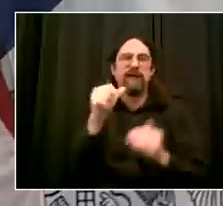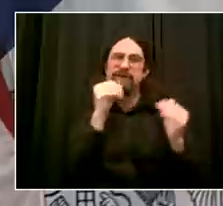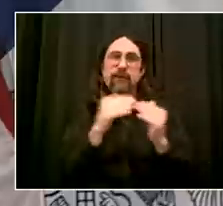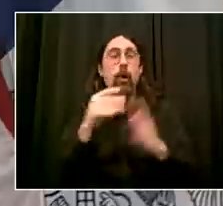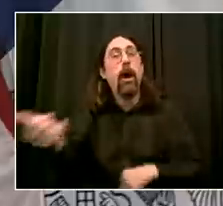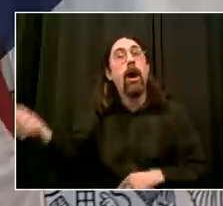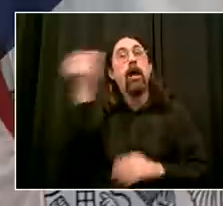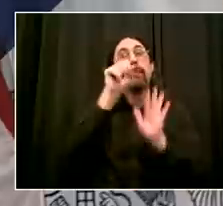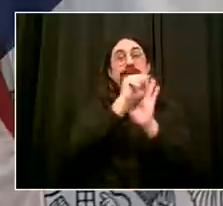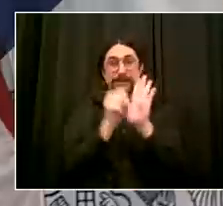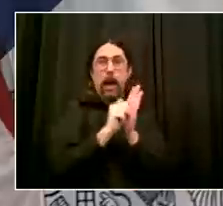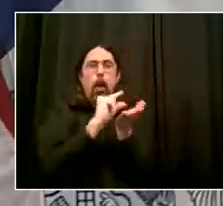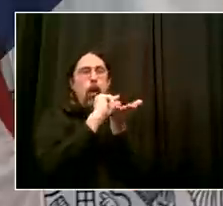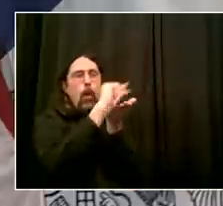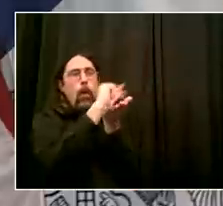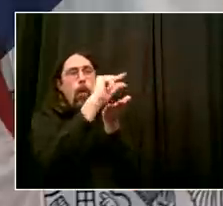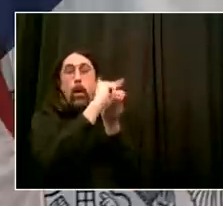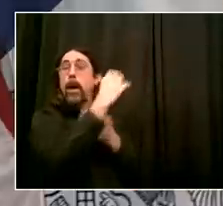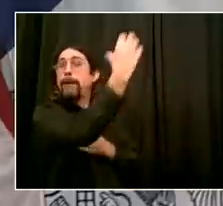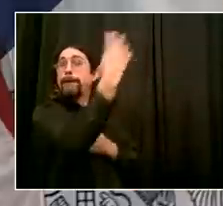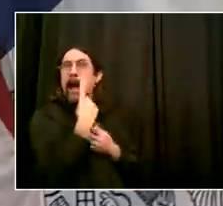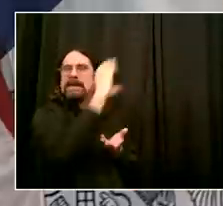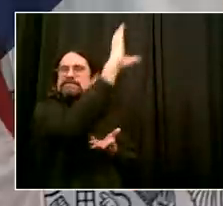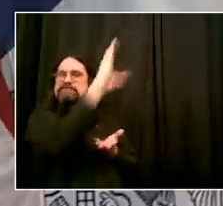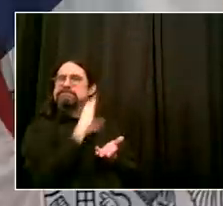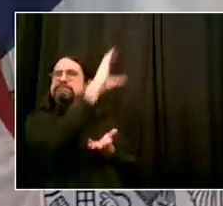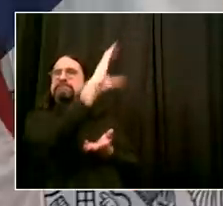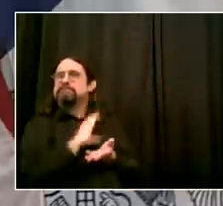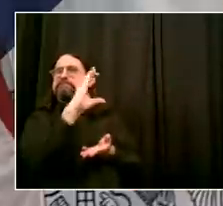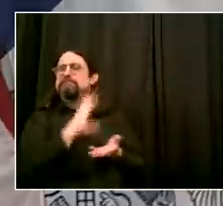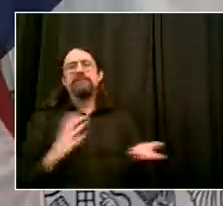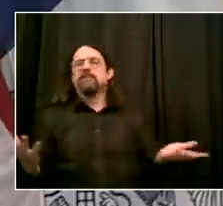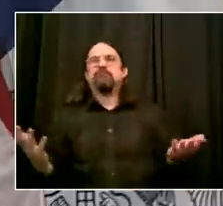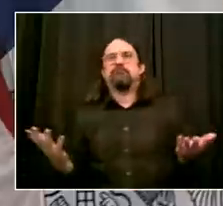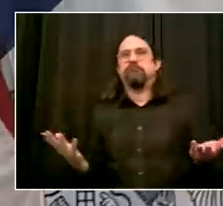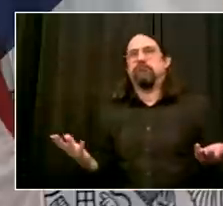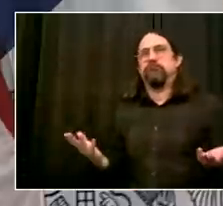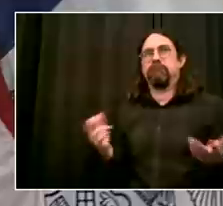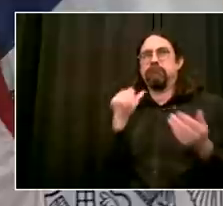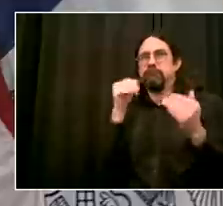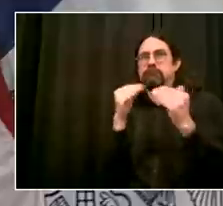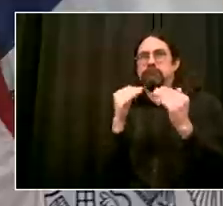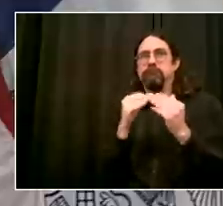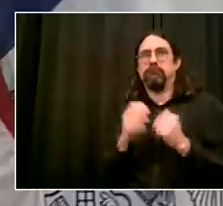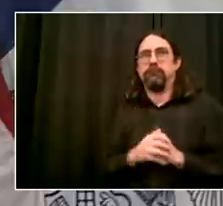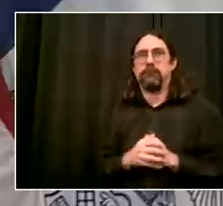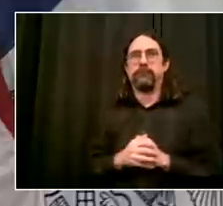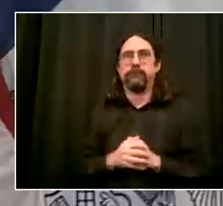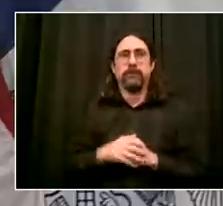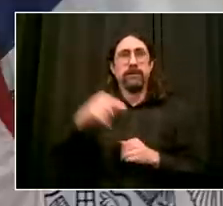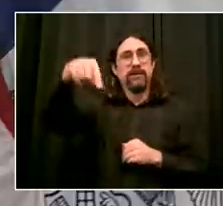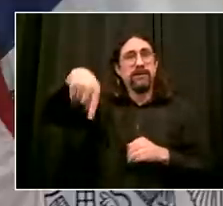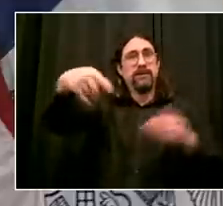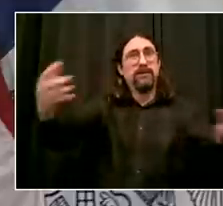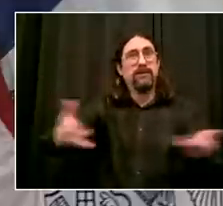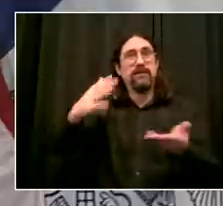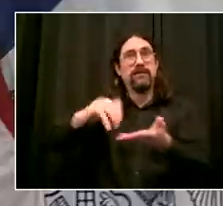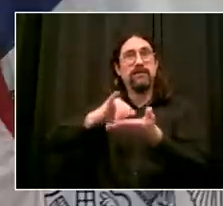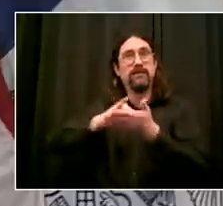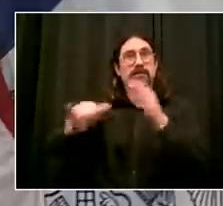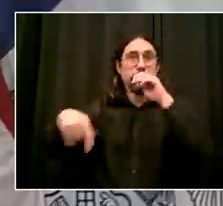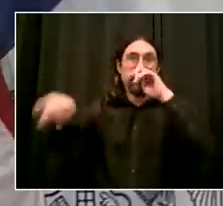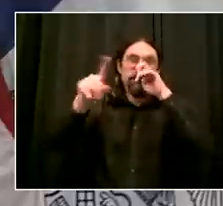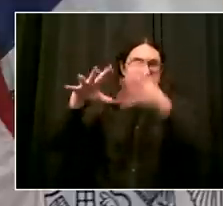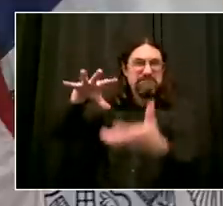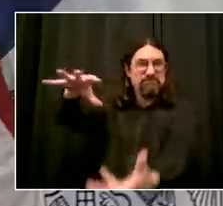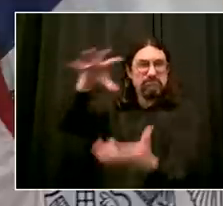have literally gotten richer while everyone else is suffering. It was unacceptable, the status quo, before the pandemic. It's worse now.